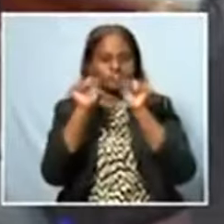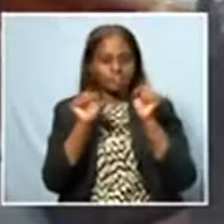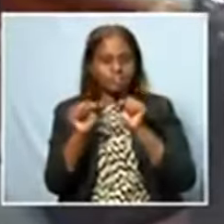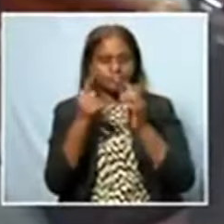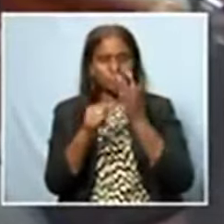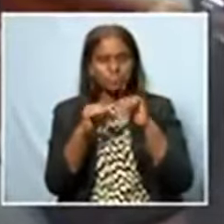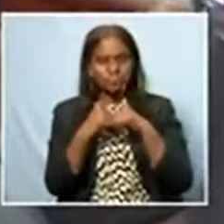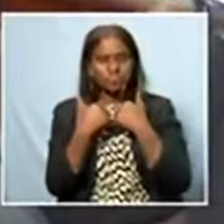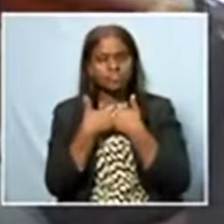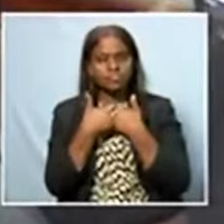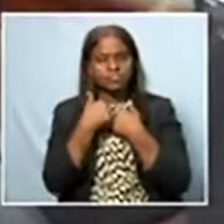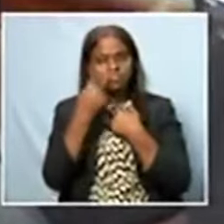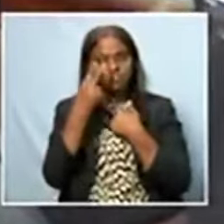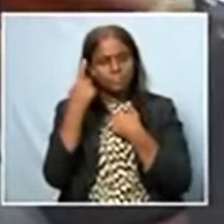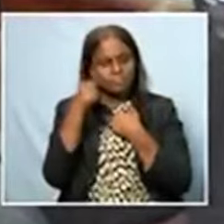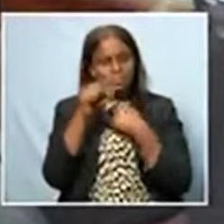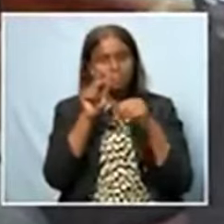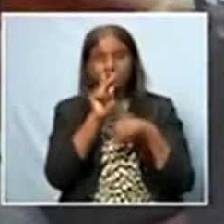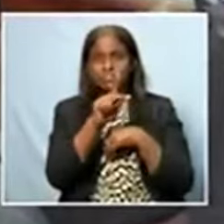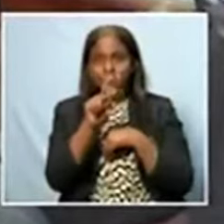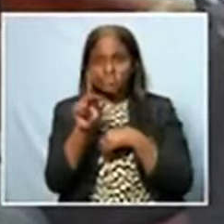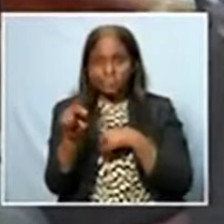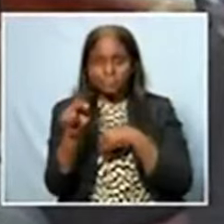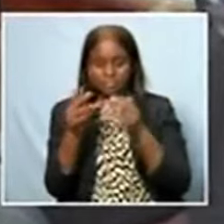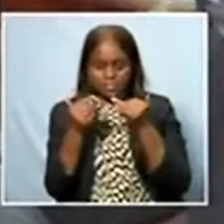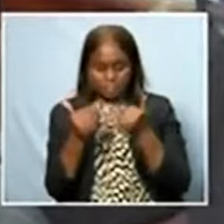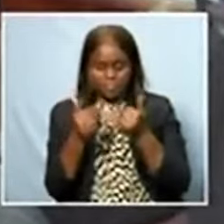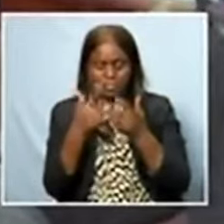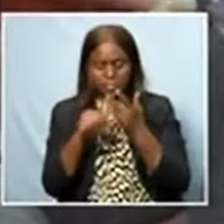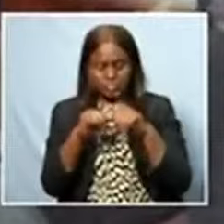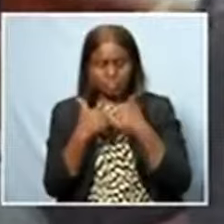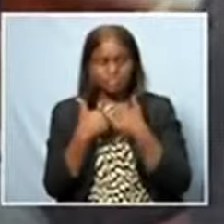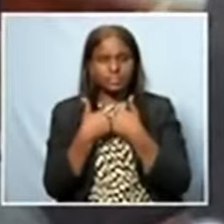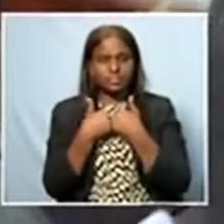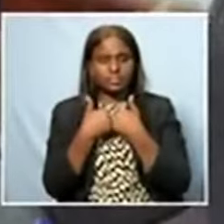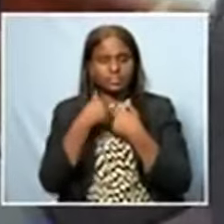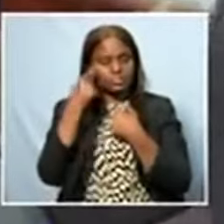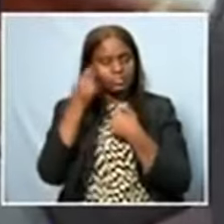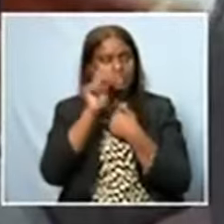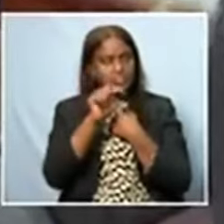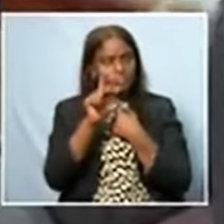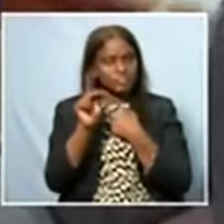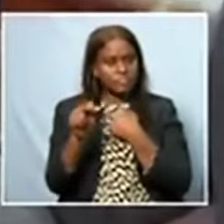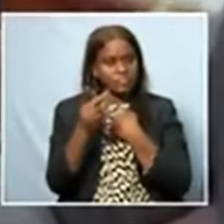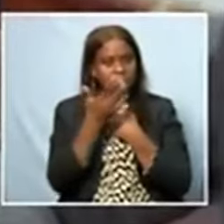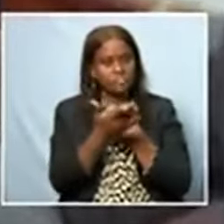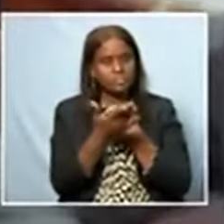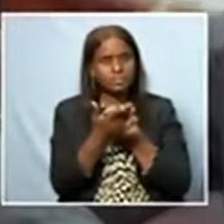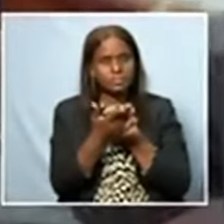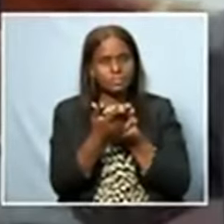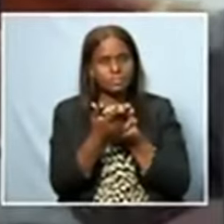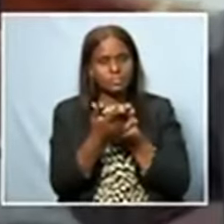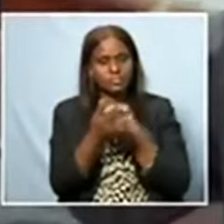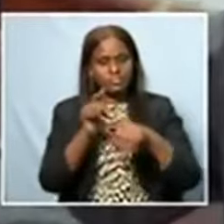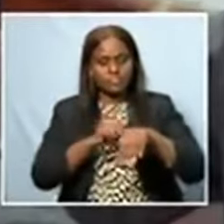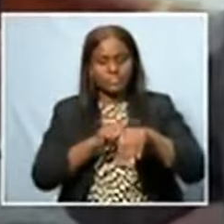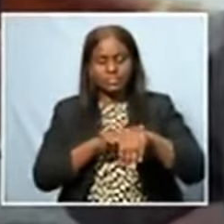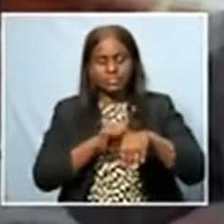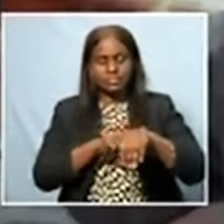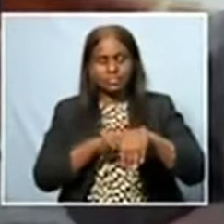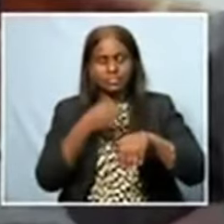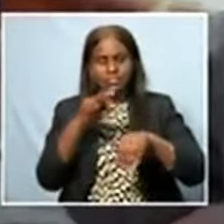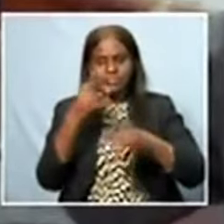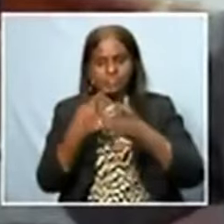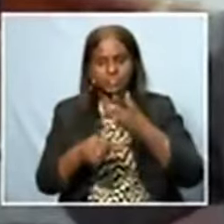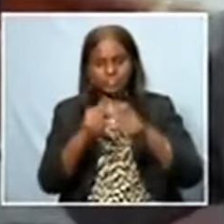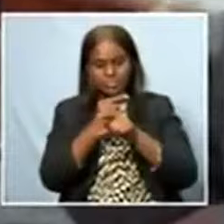are seeing for the PPP, because at the moment what we have for the PPPs is a period of, I just